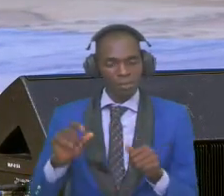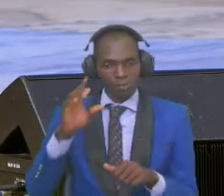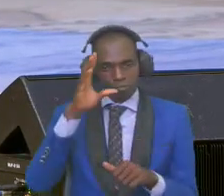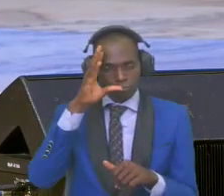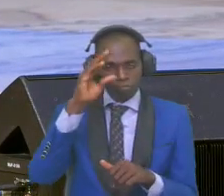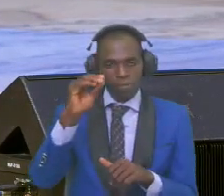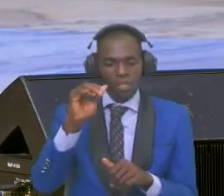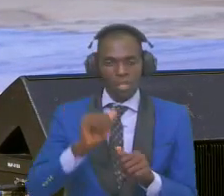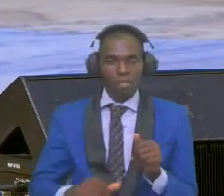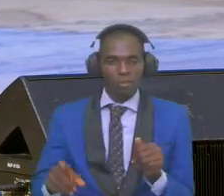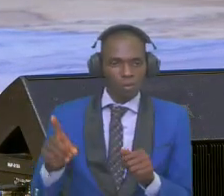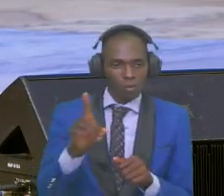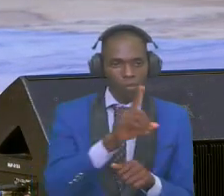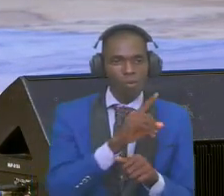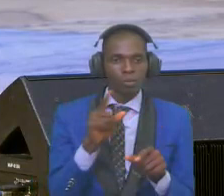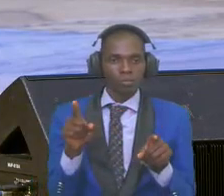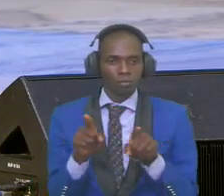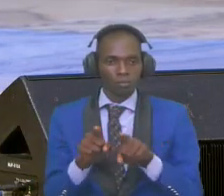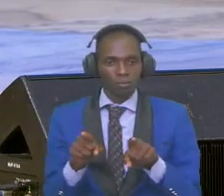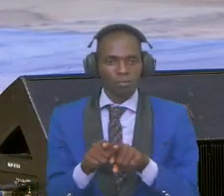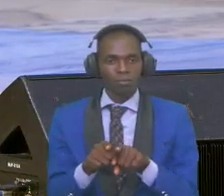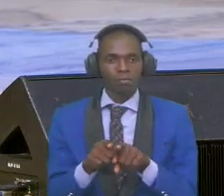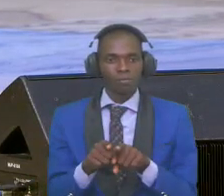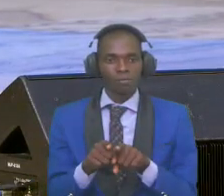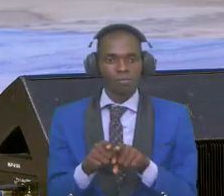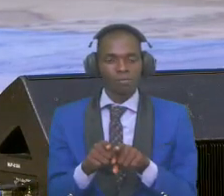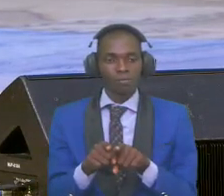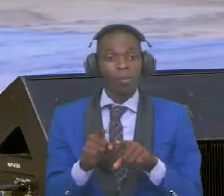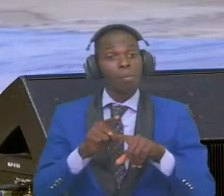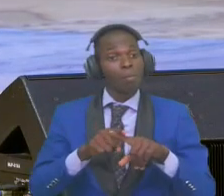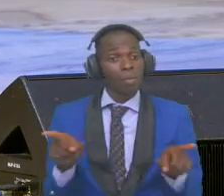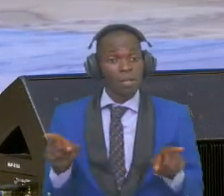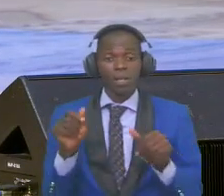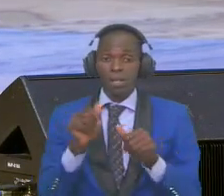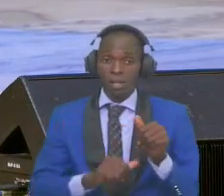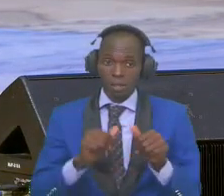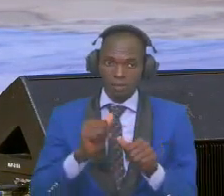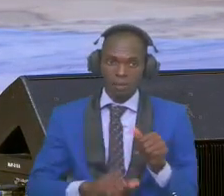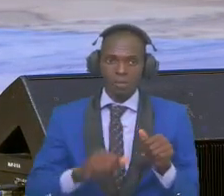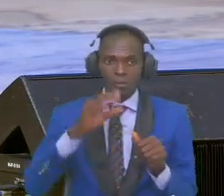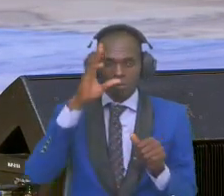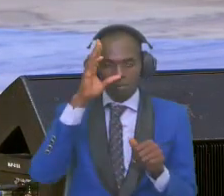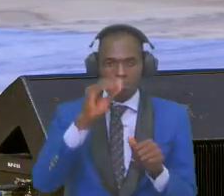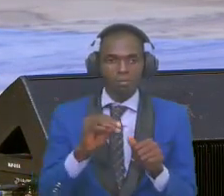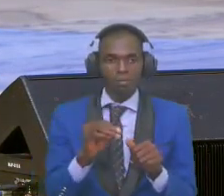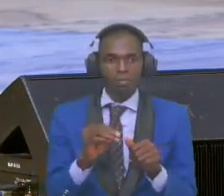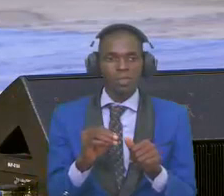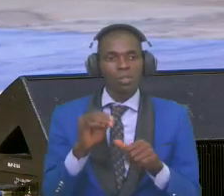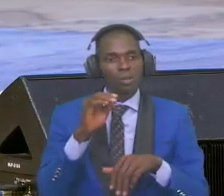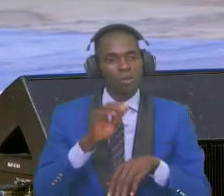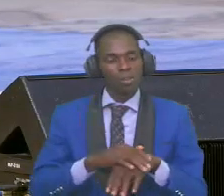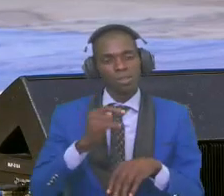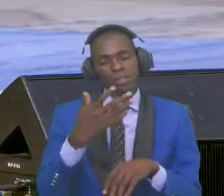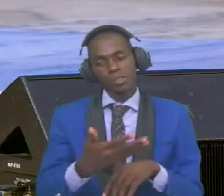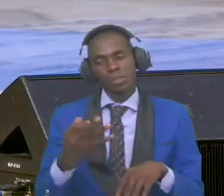also, let every man also, but every man also on the things of